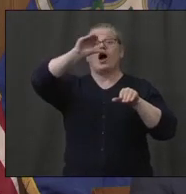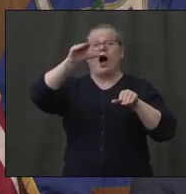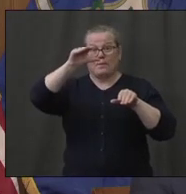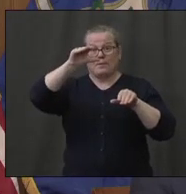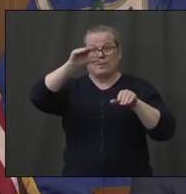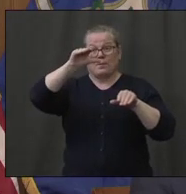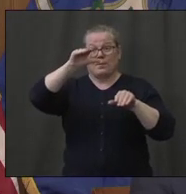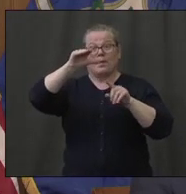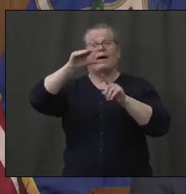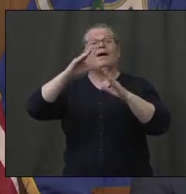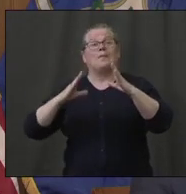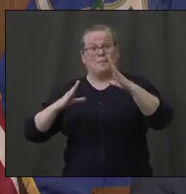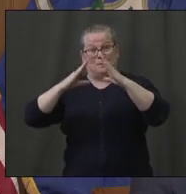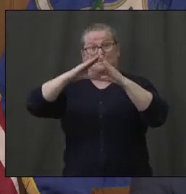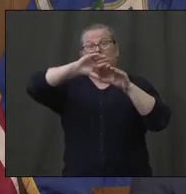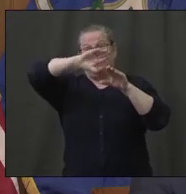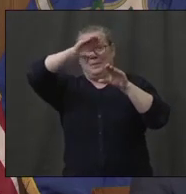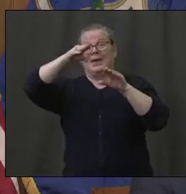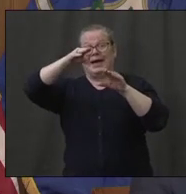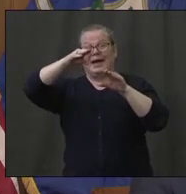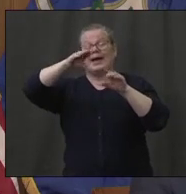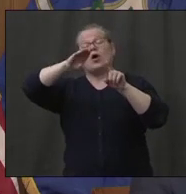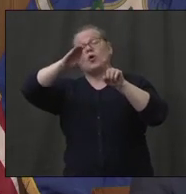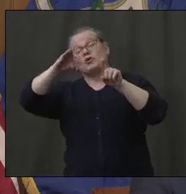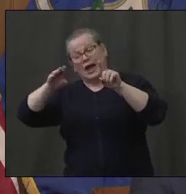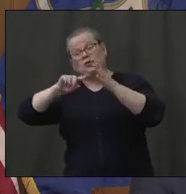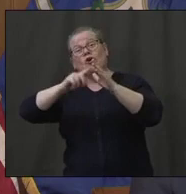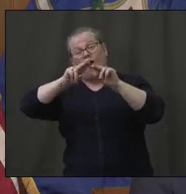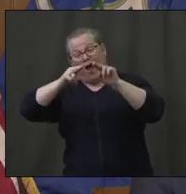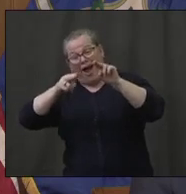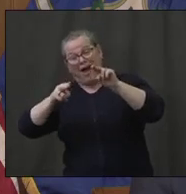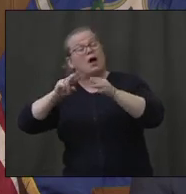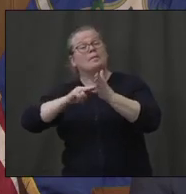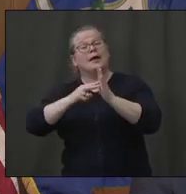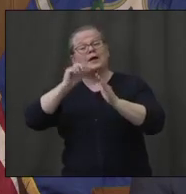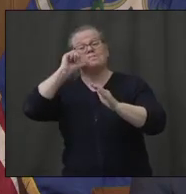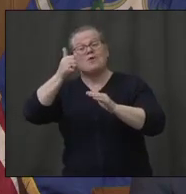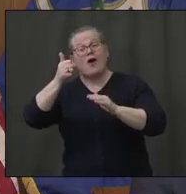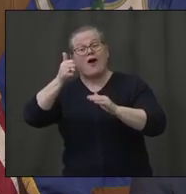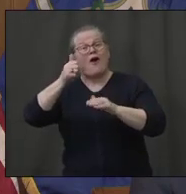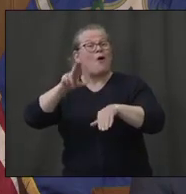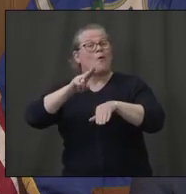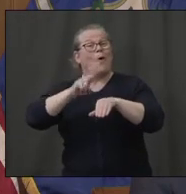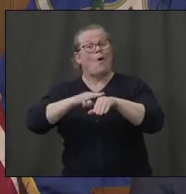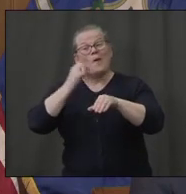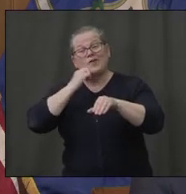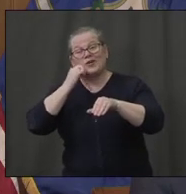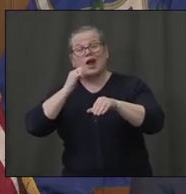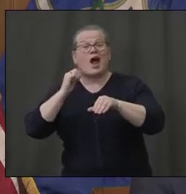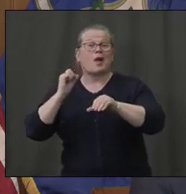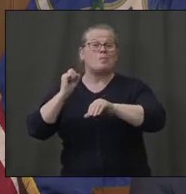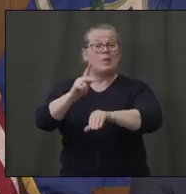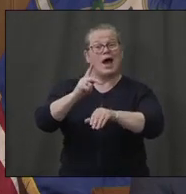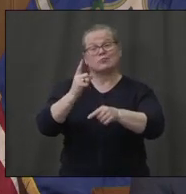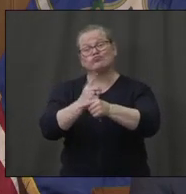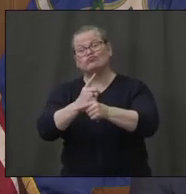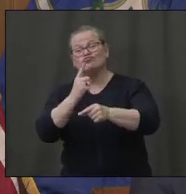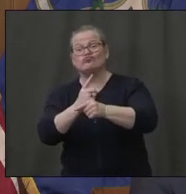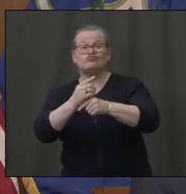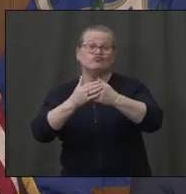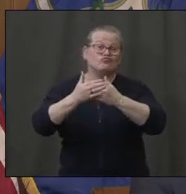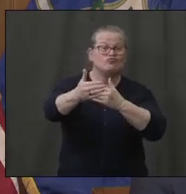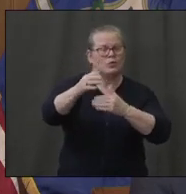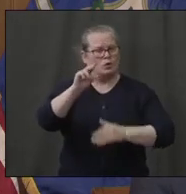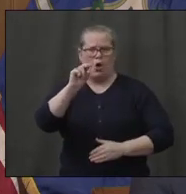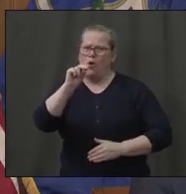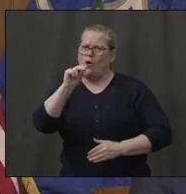had COVID-19, and we need to think very carefully and act very carefully that we don't take the restrictions off too quickly and,